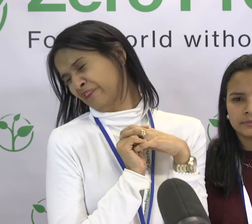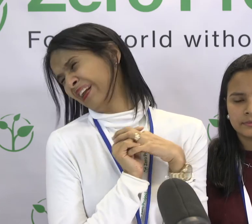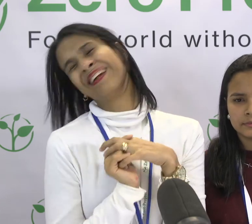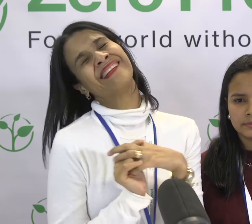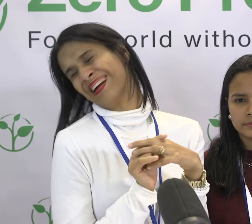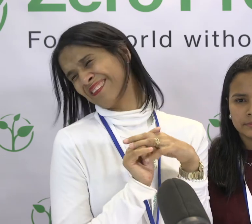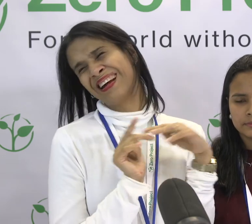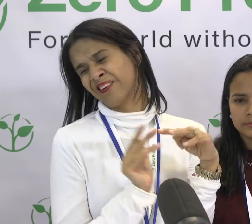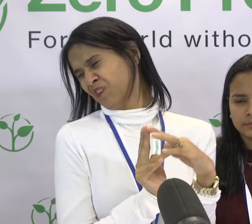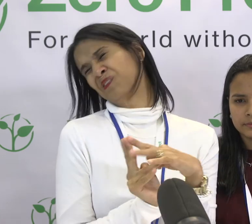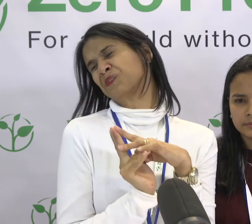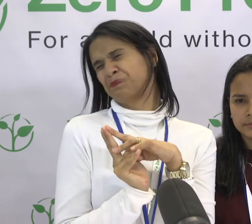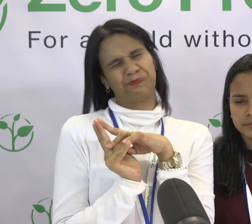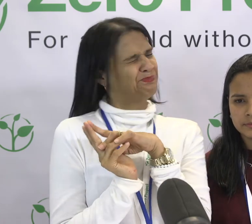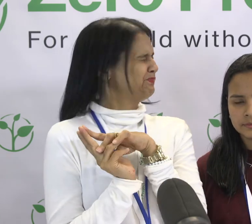cero diferencia,